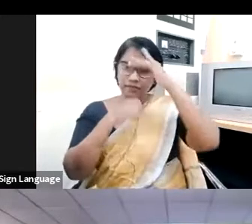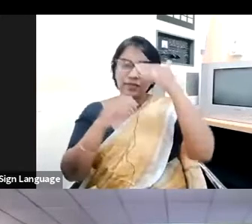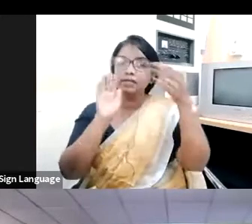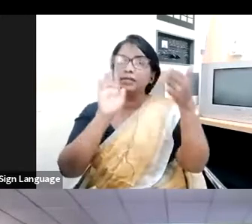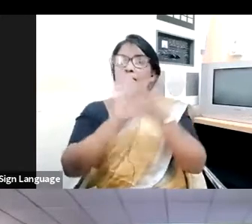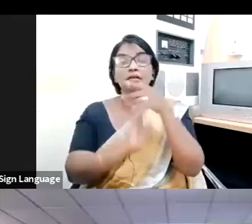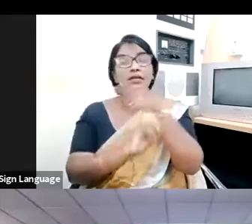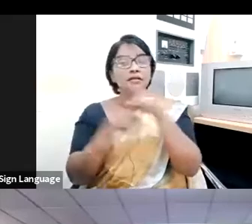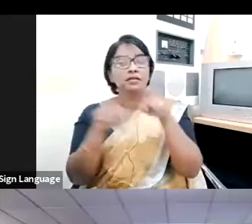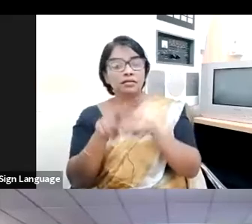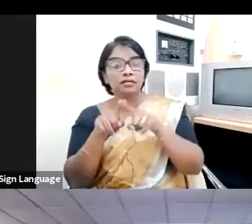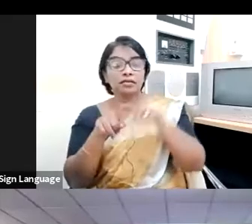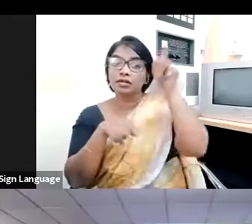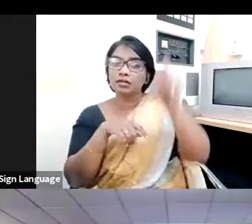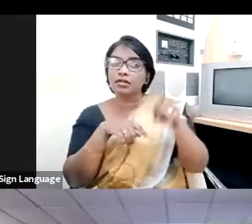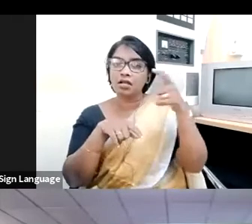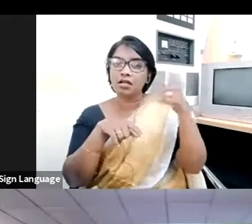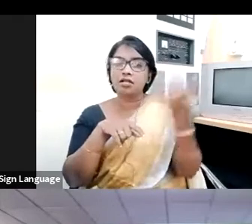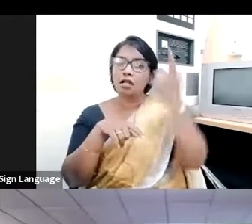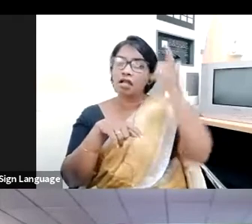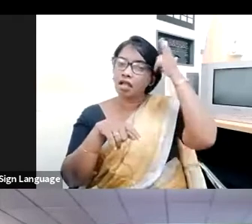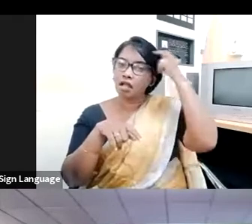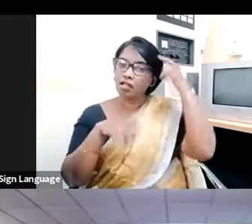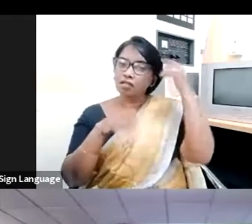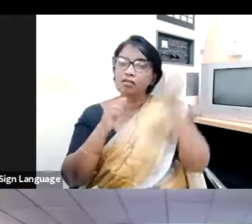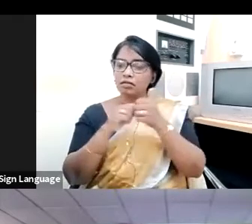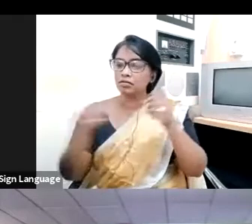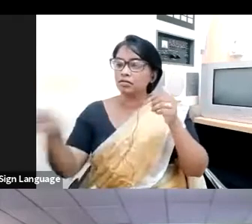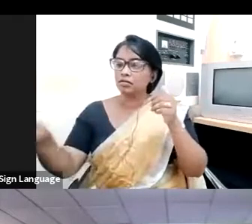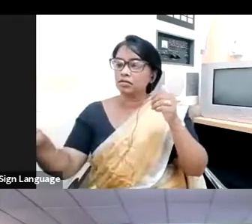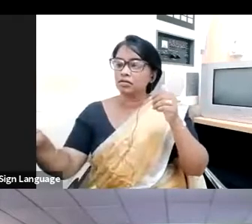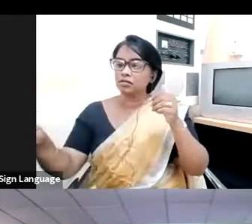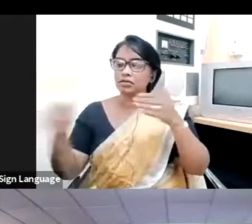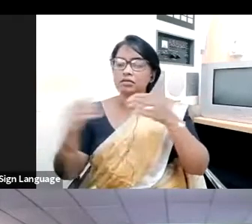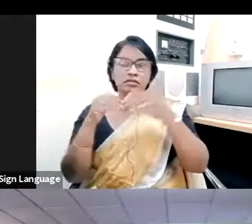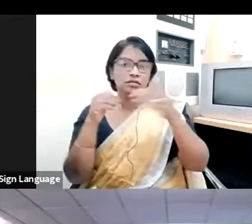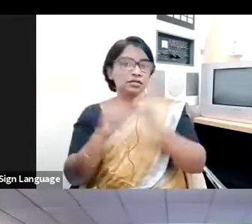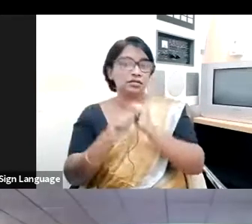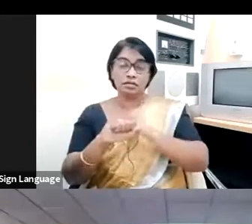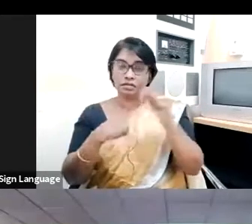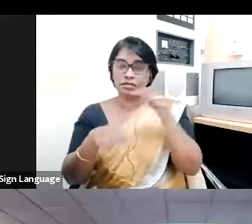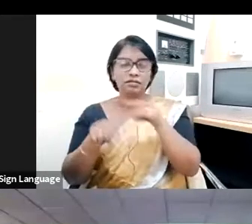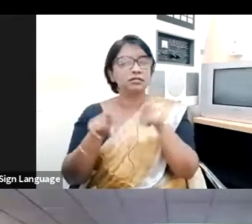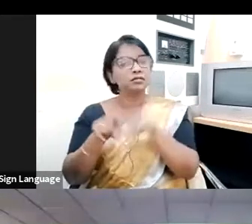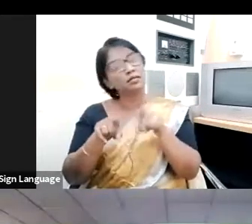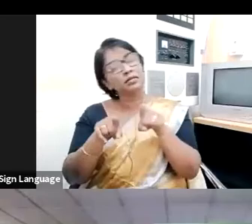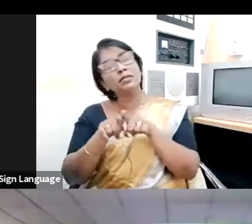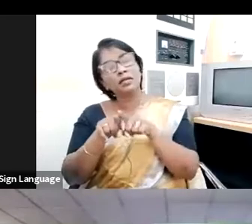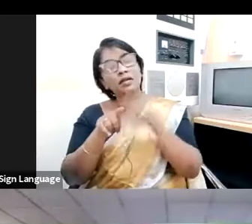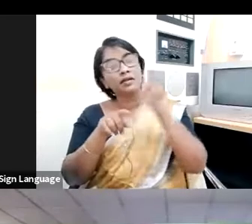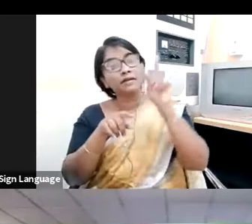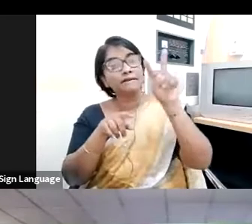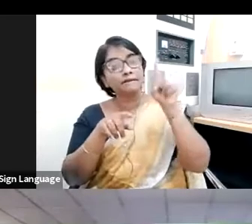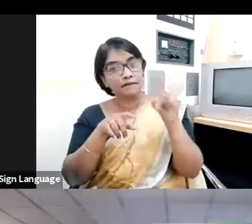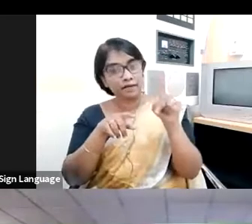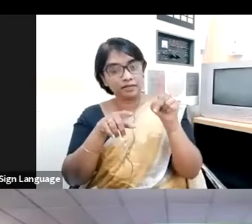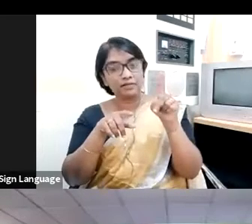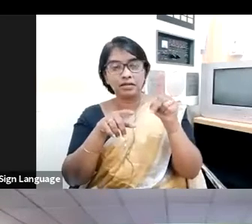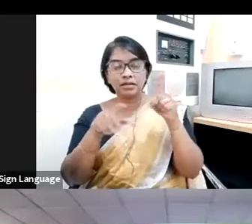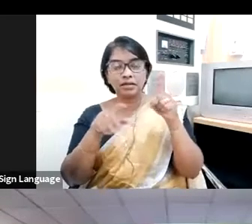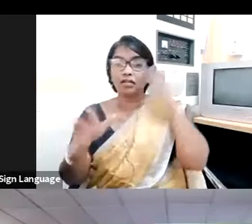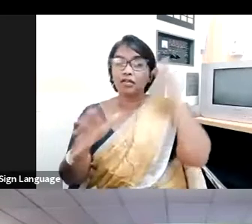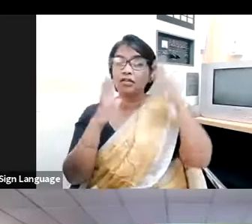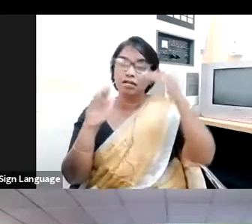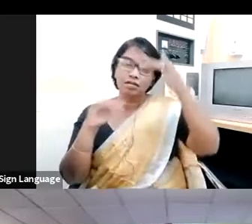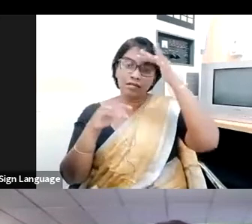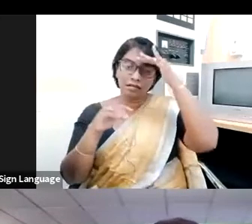Brundtland Agreement. So be a science-led 21st century leader who is able to understand